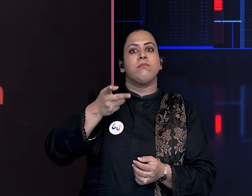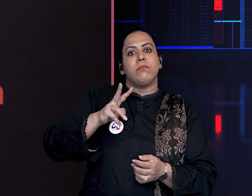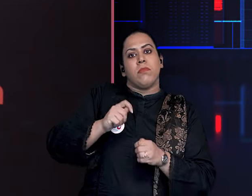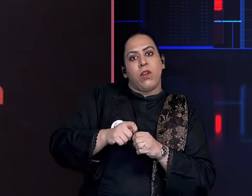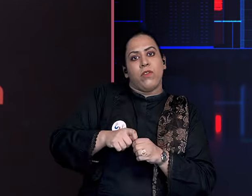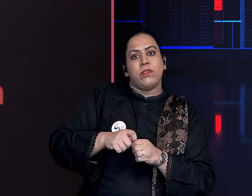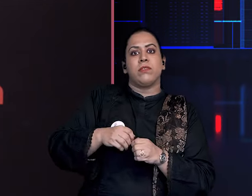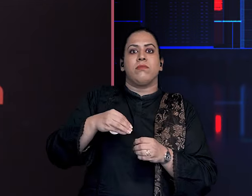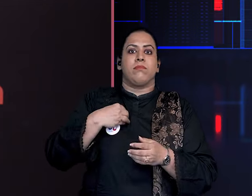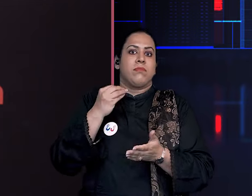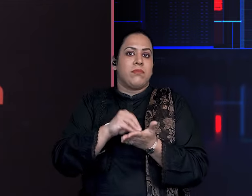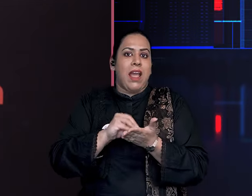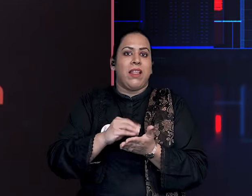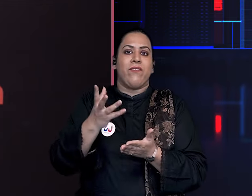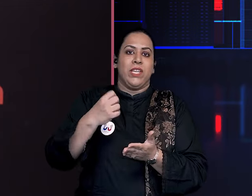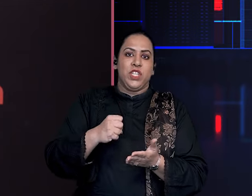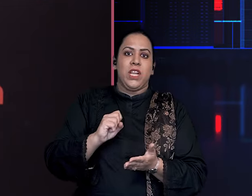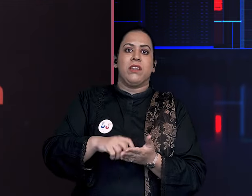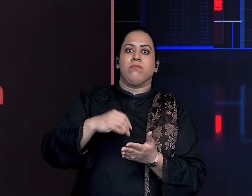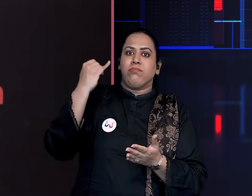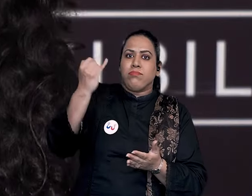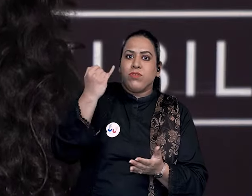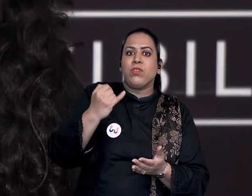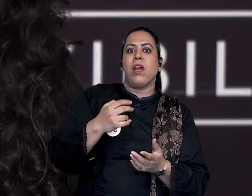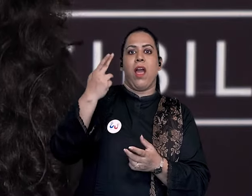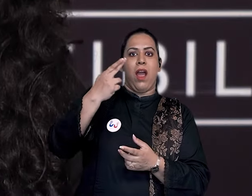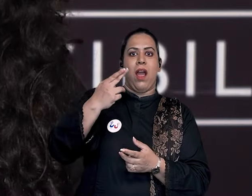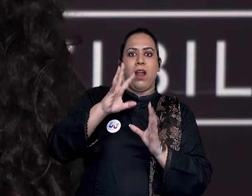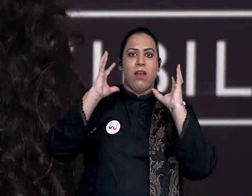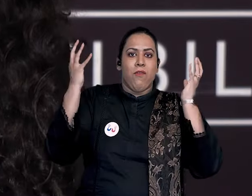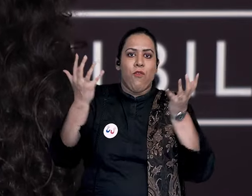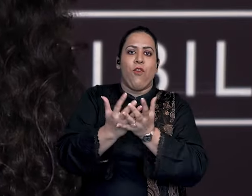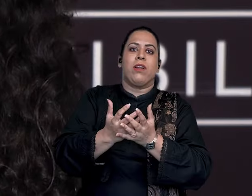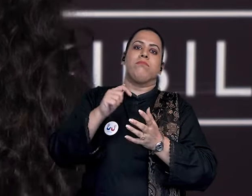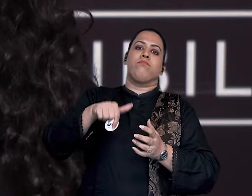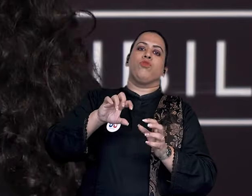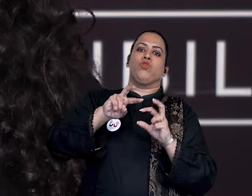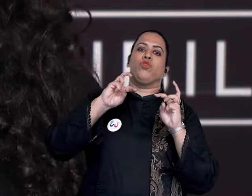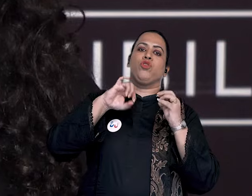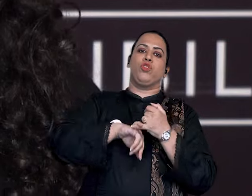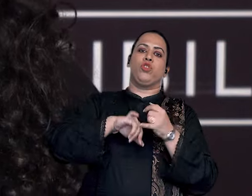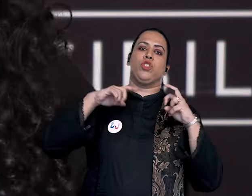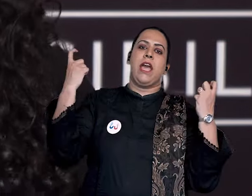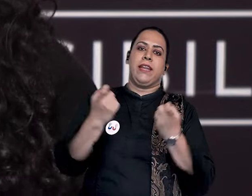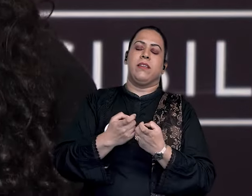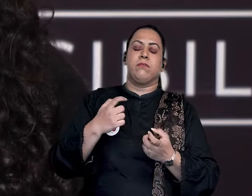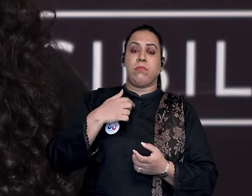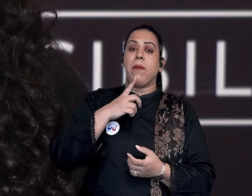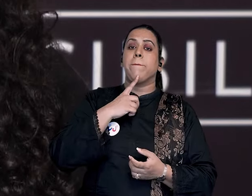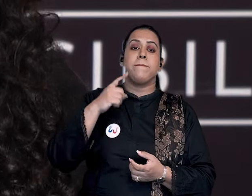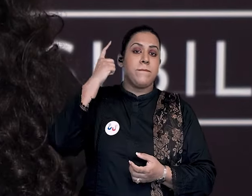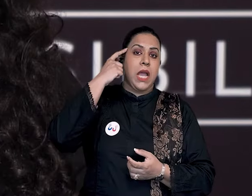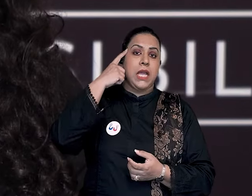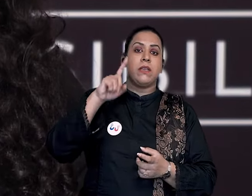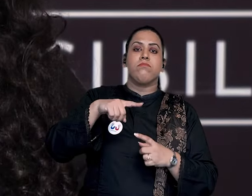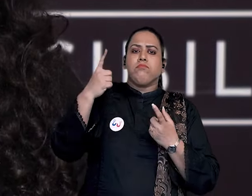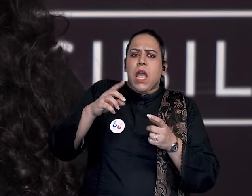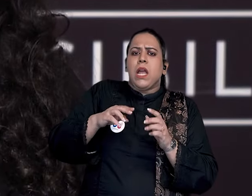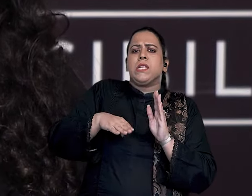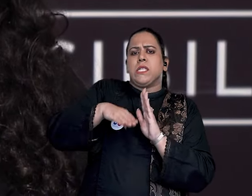But how do creative people engage ideas in this city? So that's where